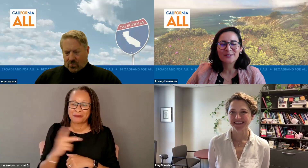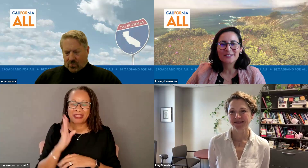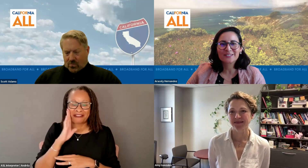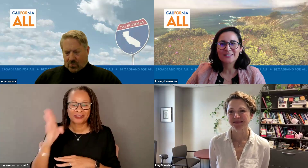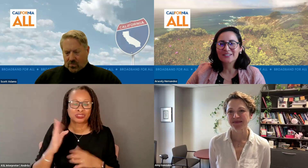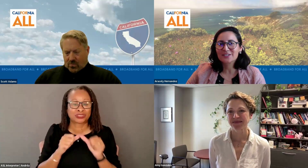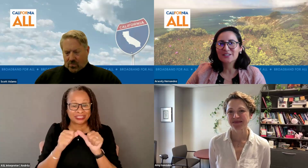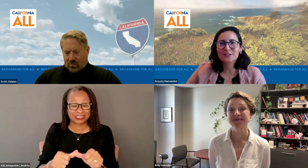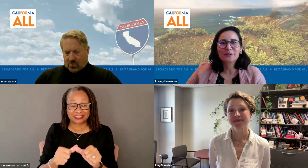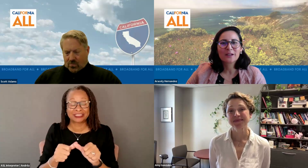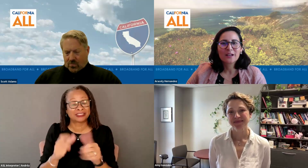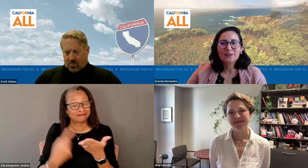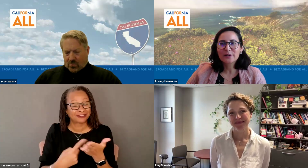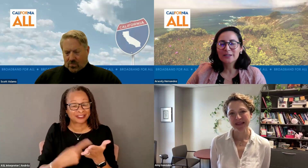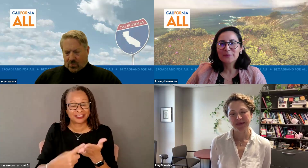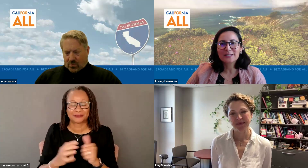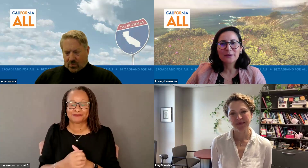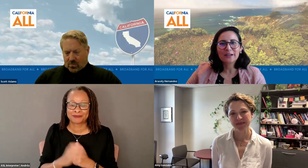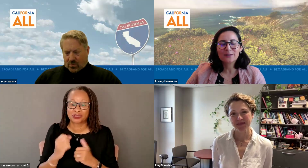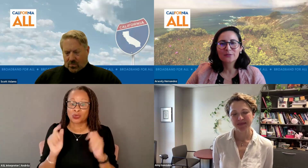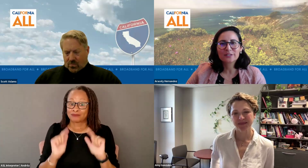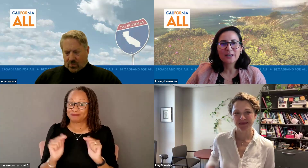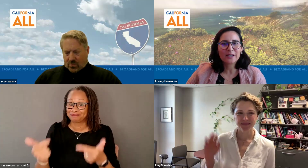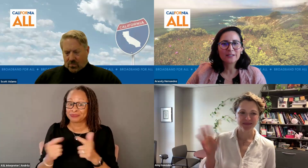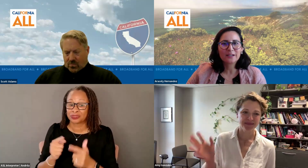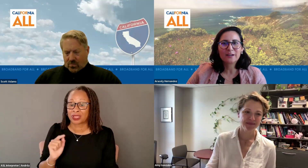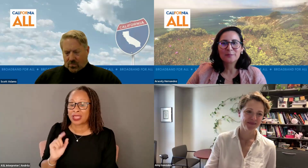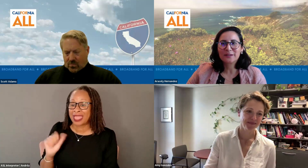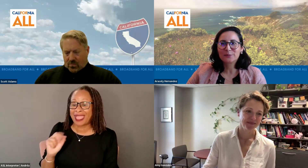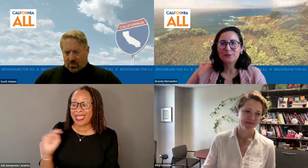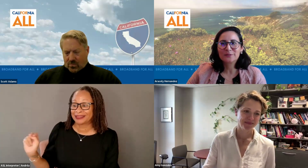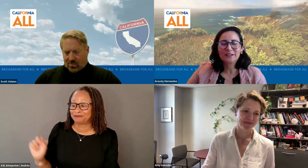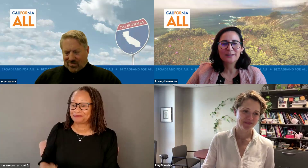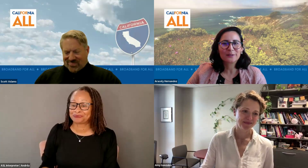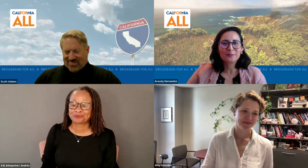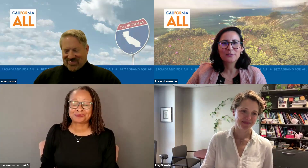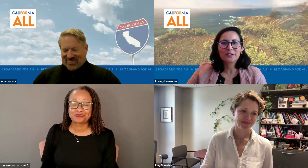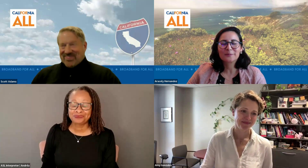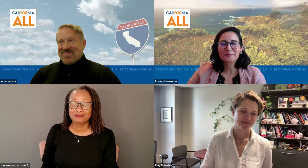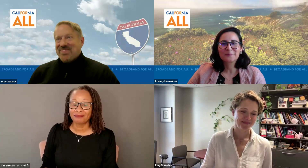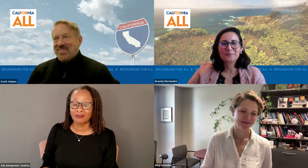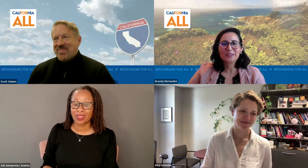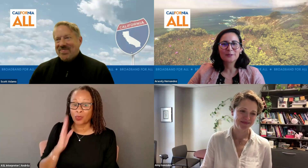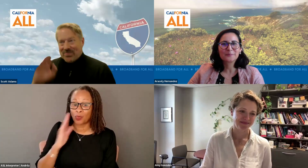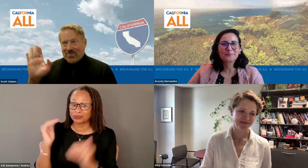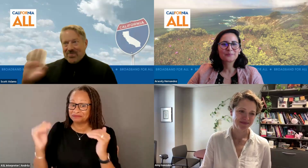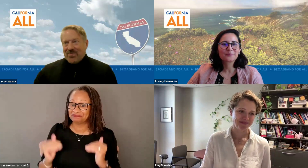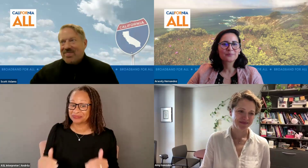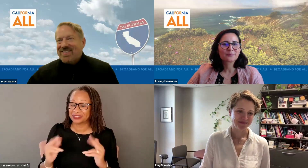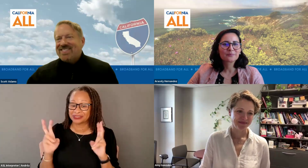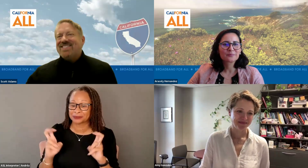to continue this discussion. So I'll go ahead and pass it back over to Anne, and we'll go ahead and move along. Thank